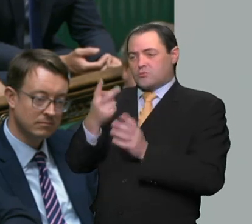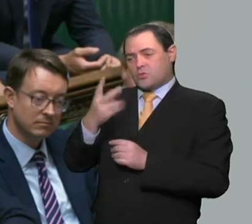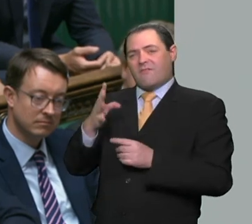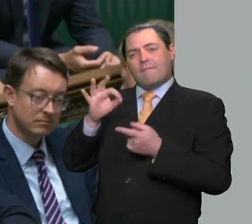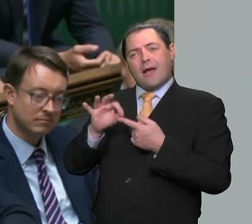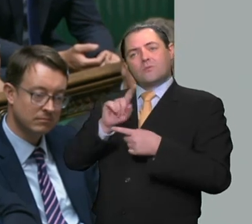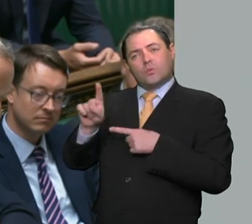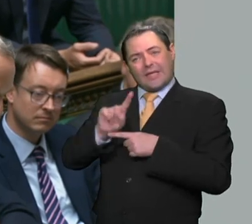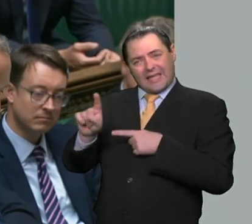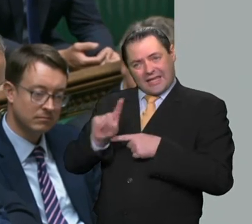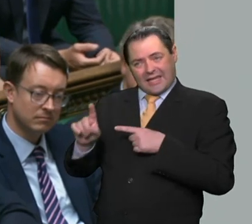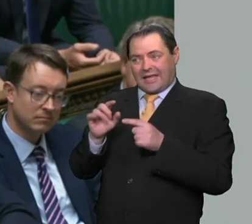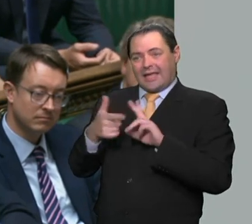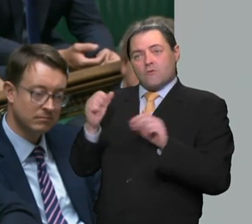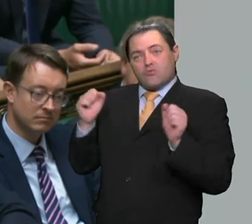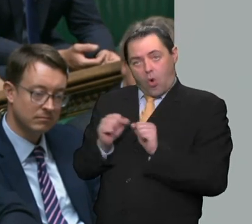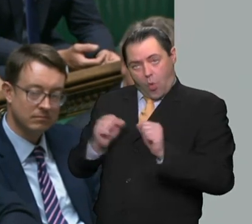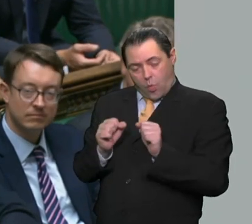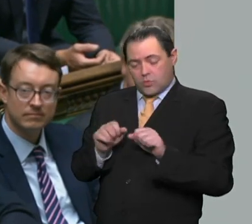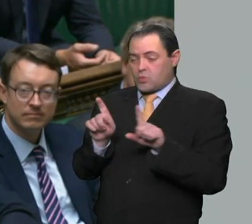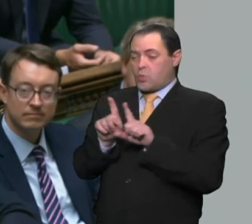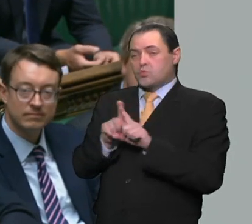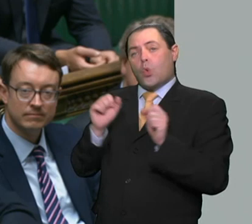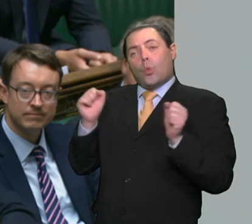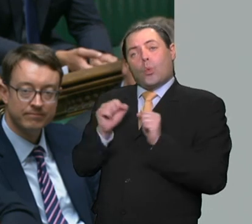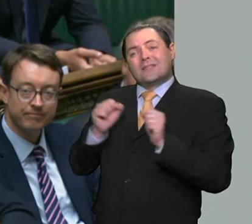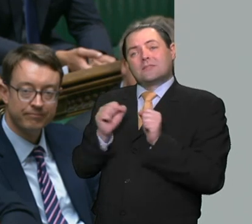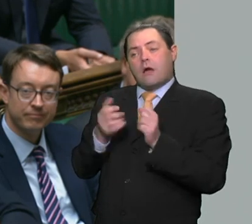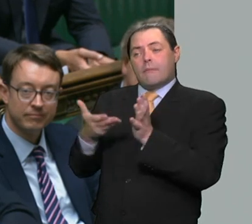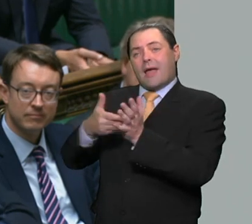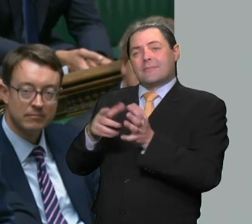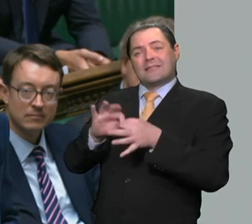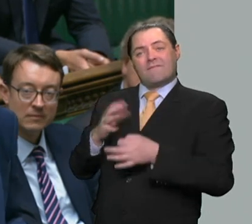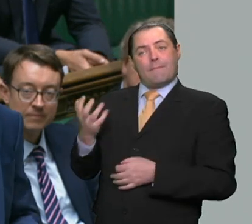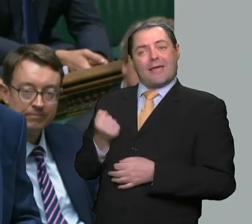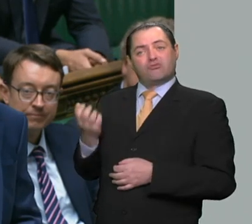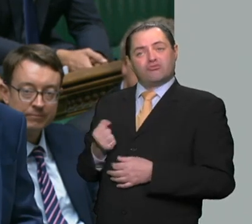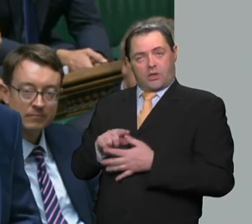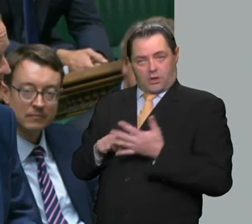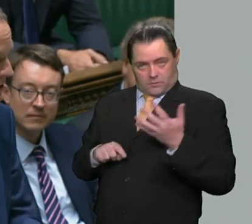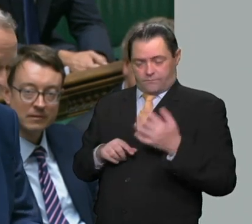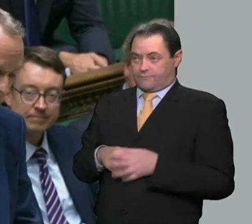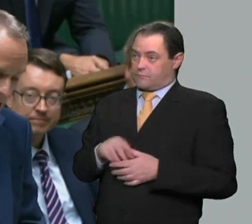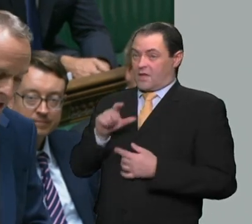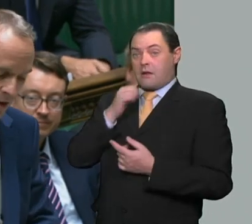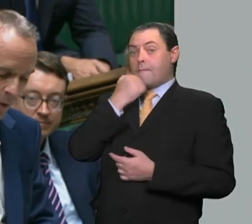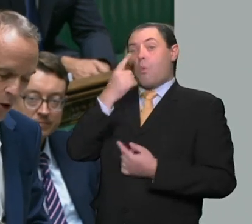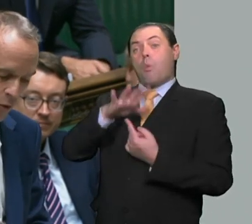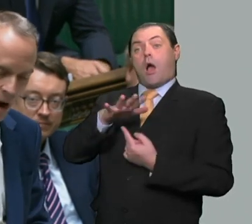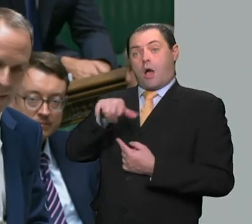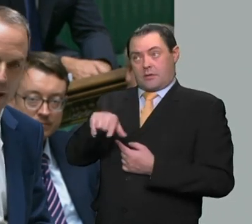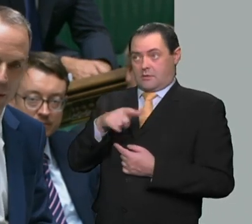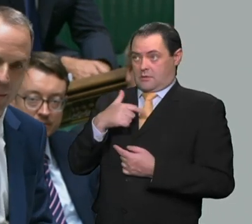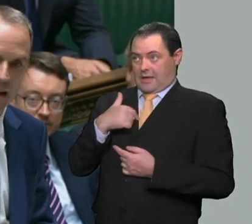during colder periods. On top of that, we're giving a winter fuel payment to recipients of the state pension. But the crucial thing, Mr. Speaker, is that we've